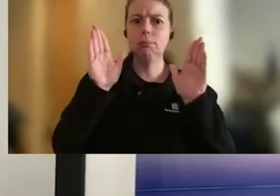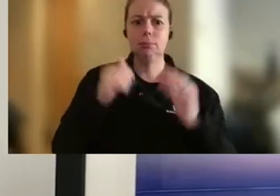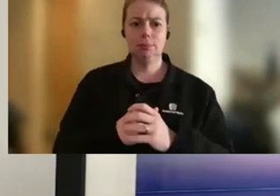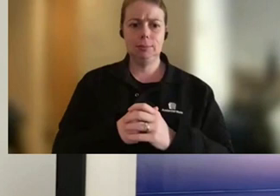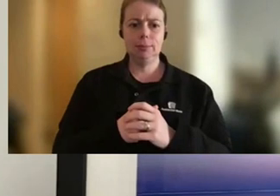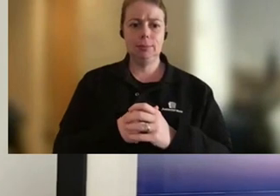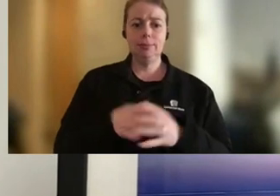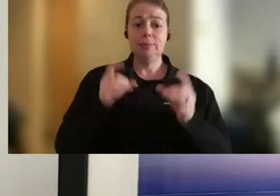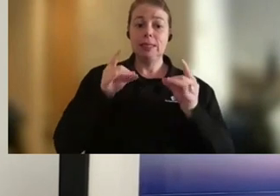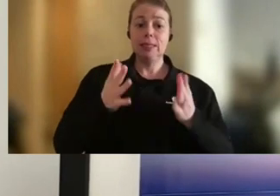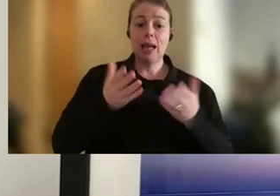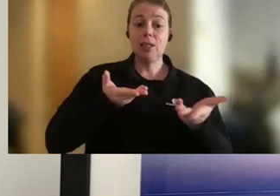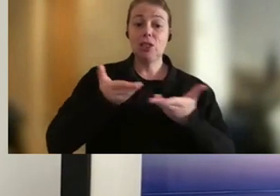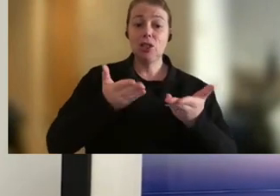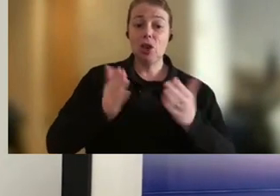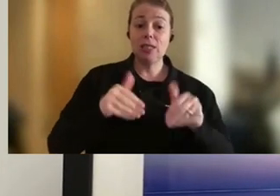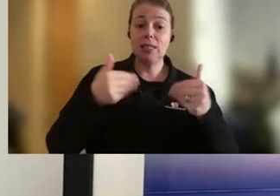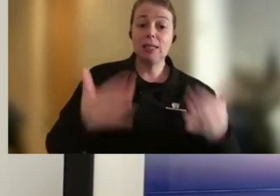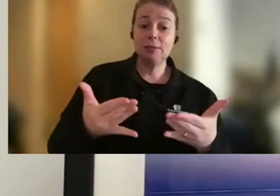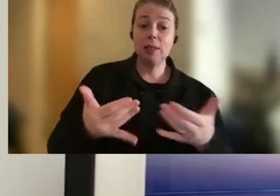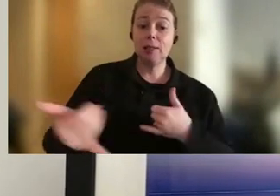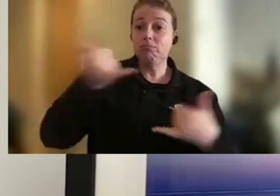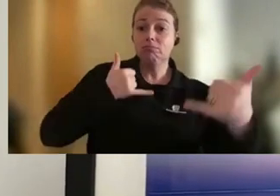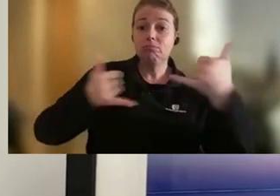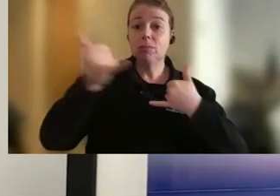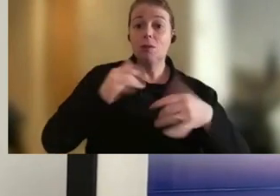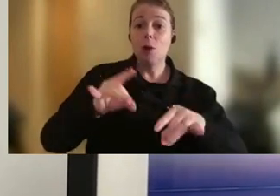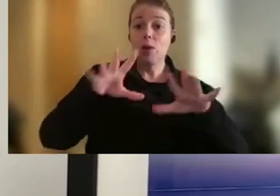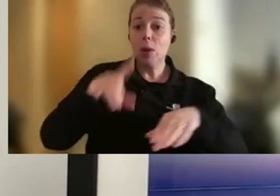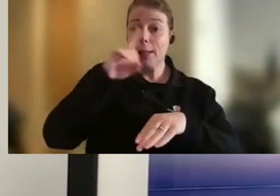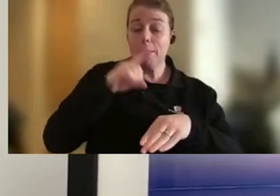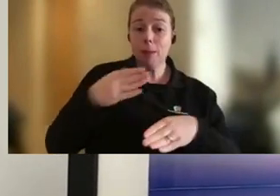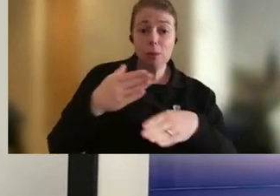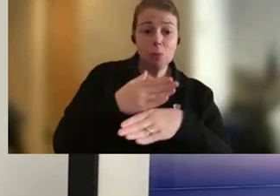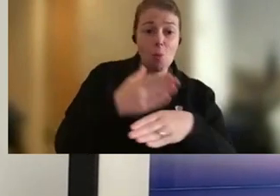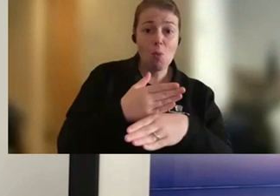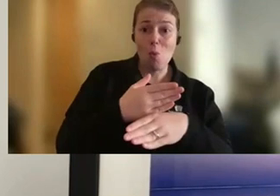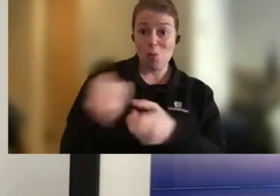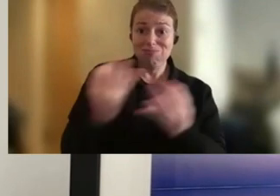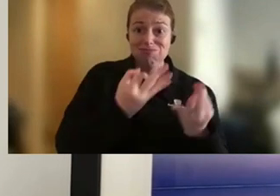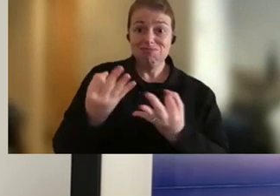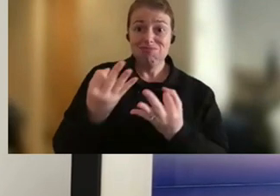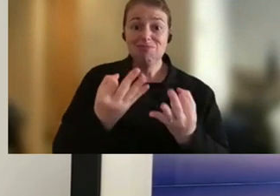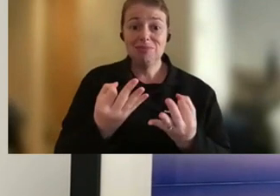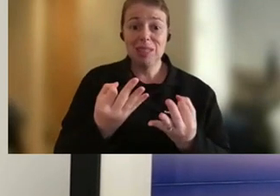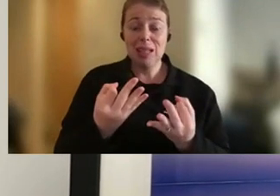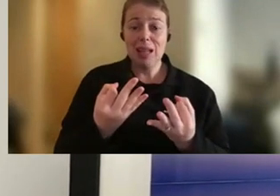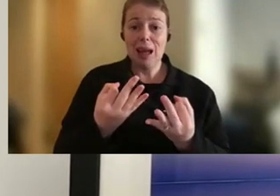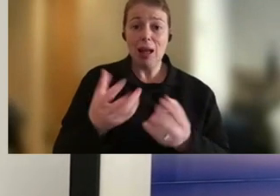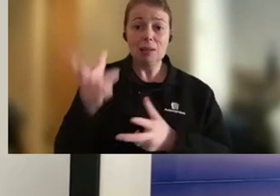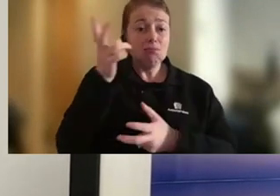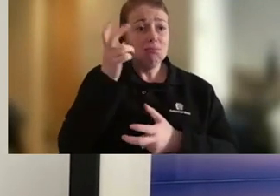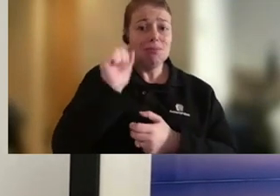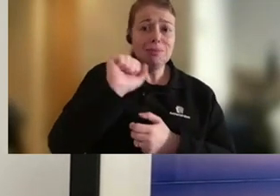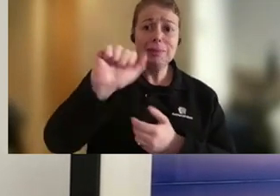in service delivery, taking calls from Australians who were unemployed and hearing some stories that broke my heart. And